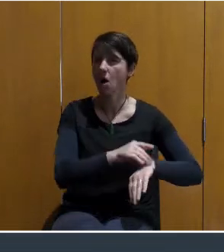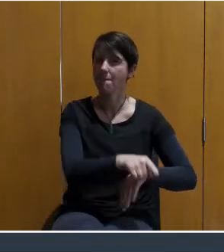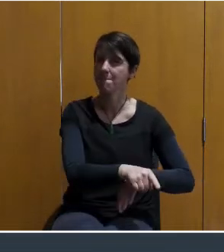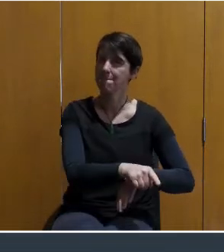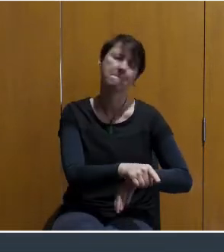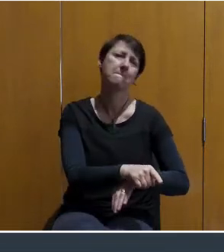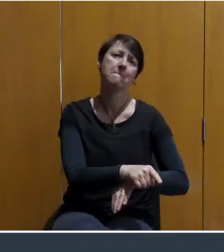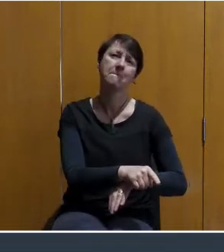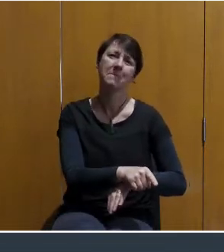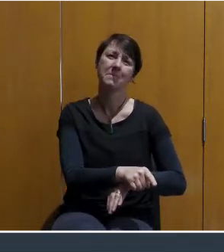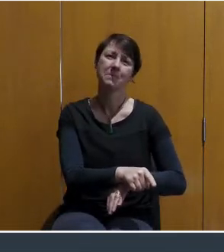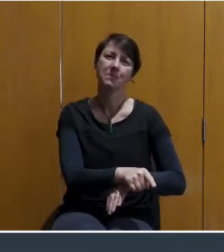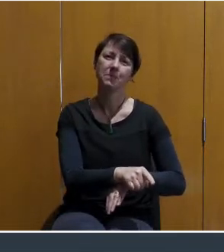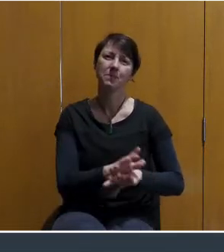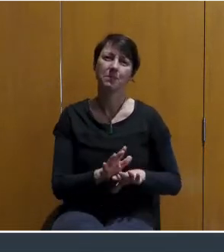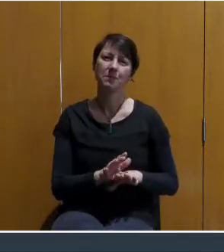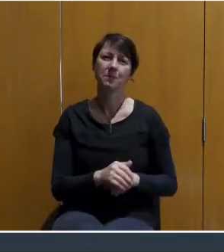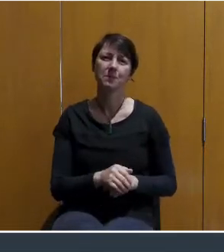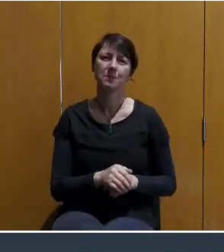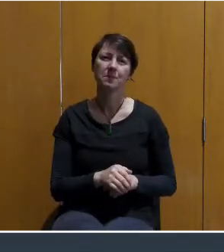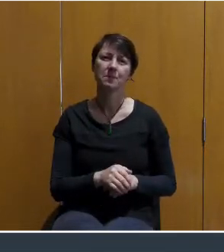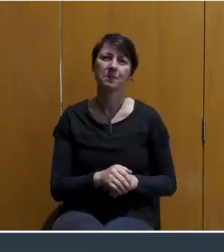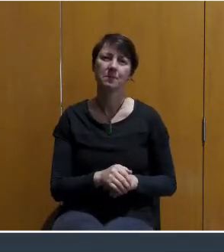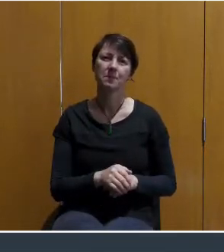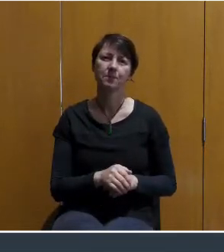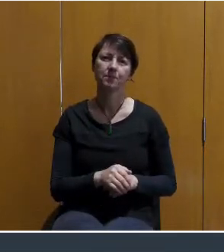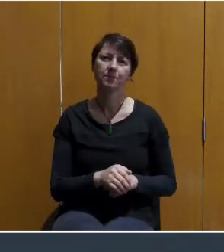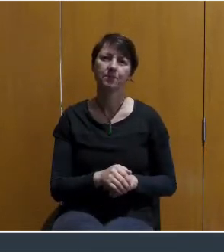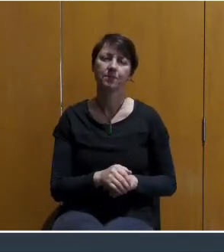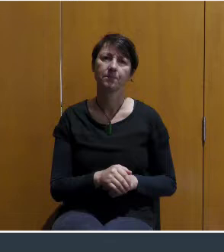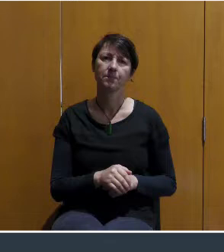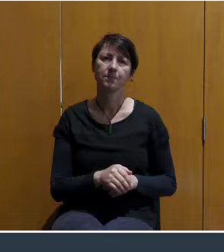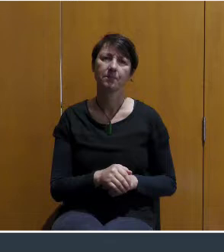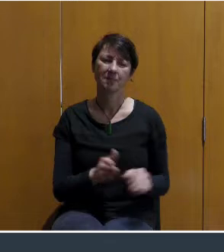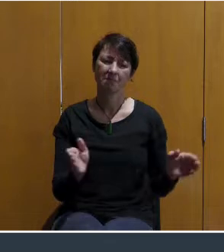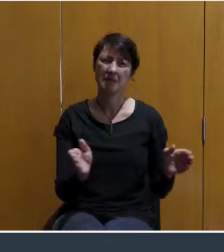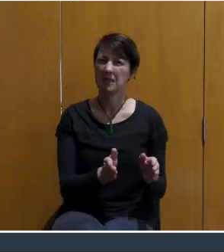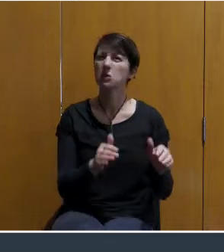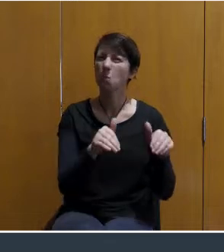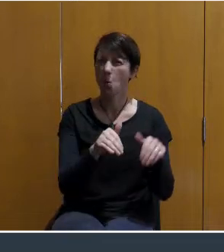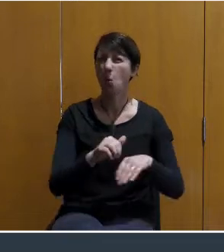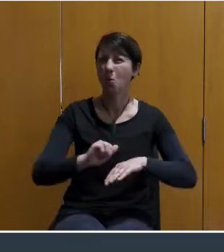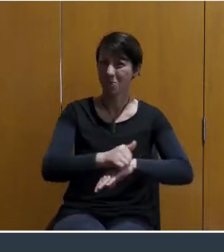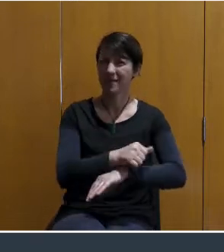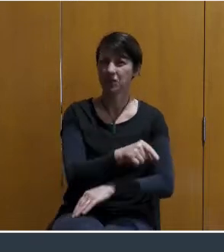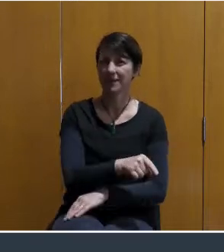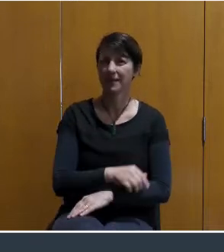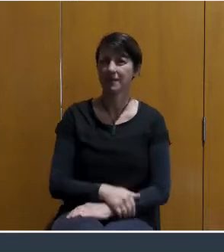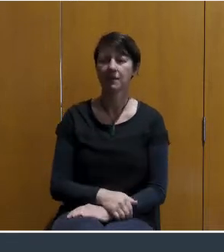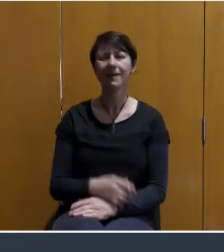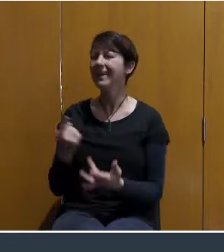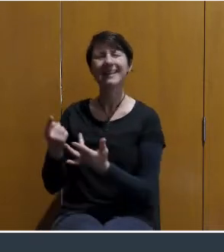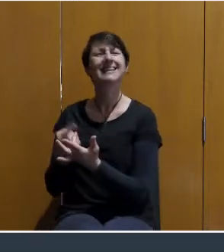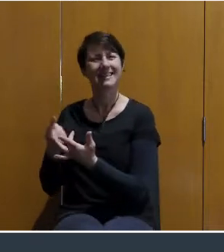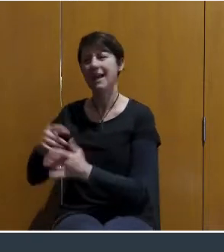benefit that space. It's just taking your dog to the beach, but it's not a big beach, that one, is it? There's plenty of other places